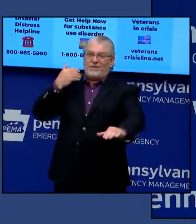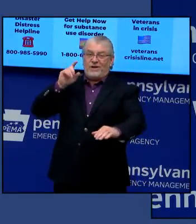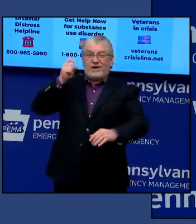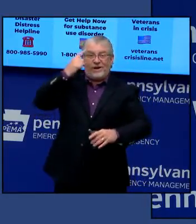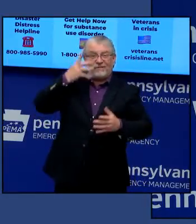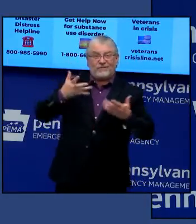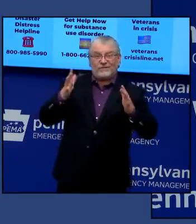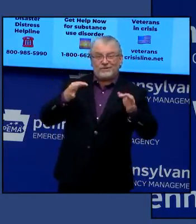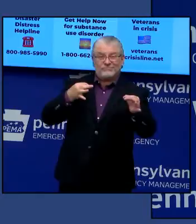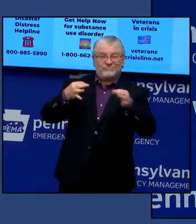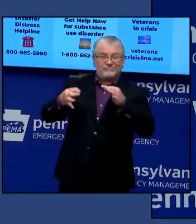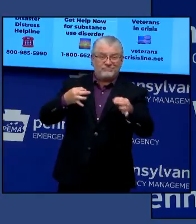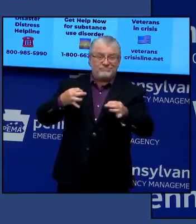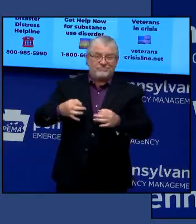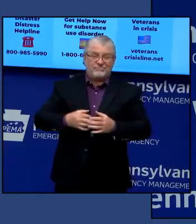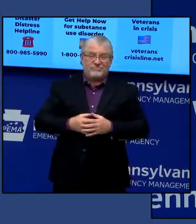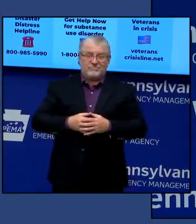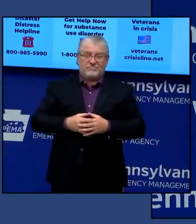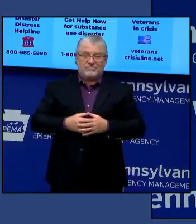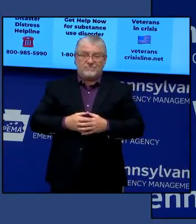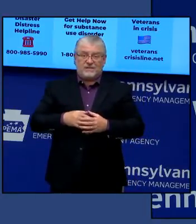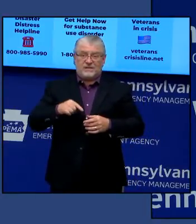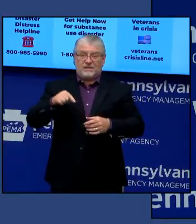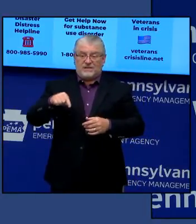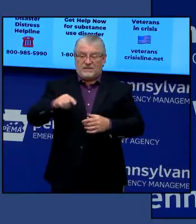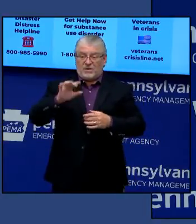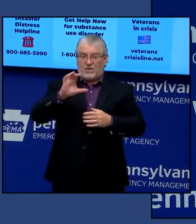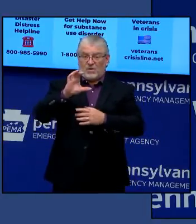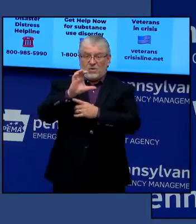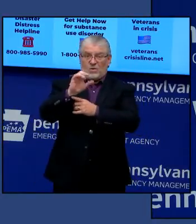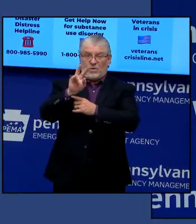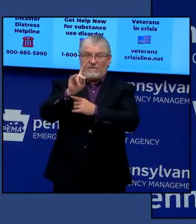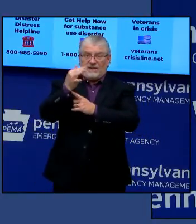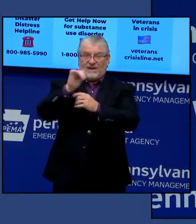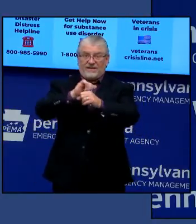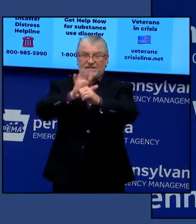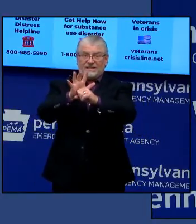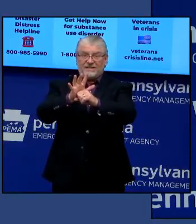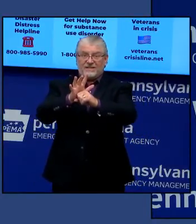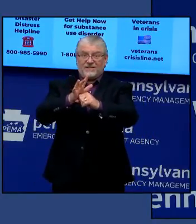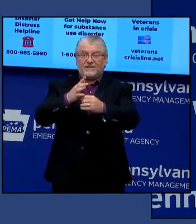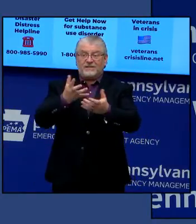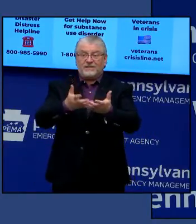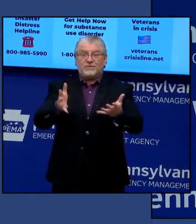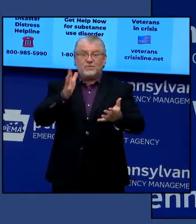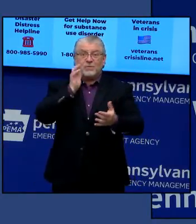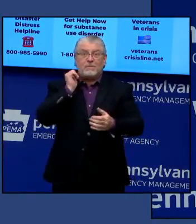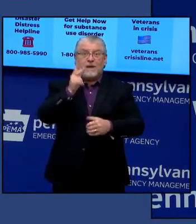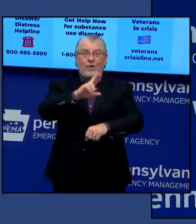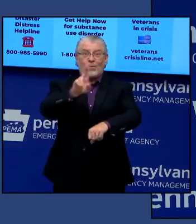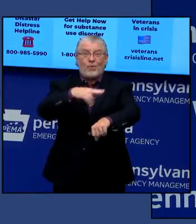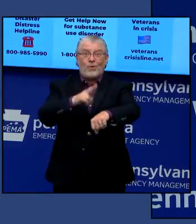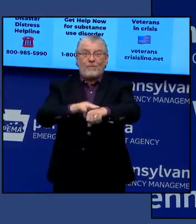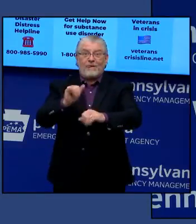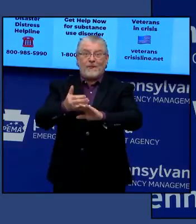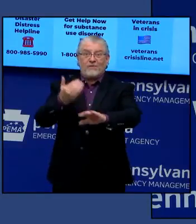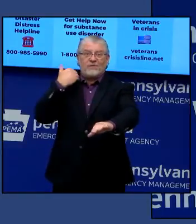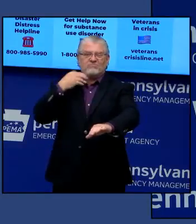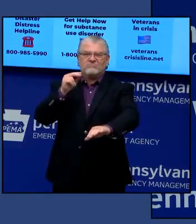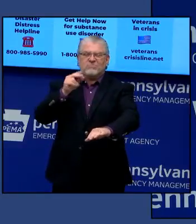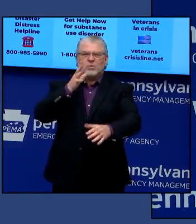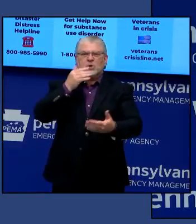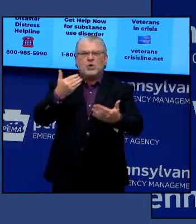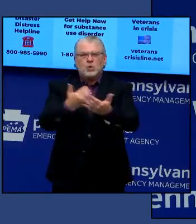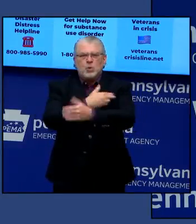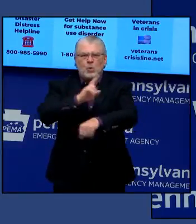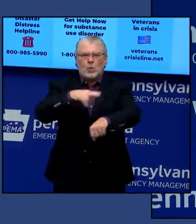a new normal. But as the governor often says, Pennsylvanians are strong and resilient, and we will get through this. KYW